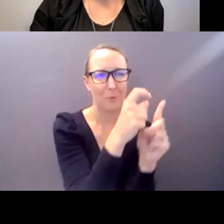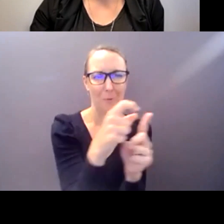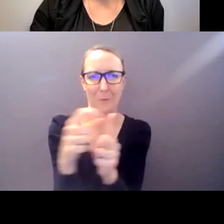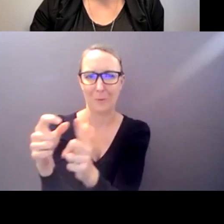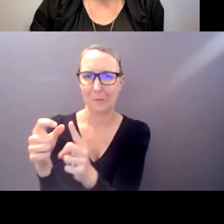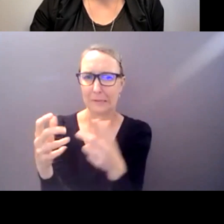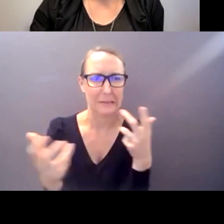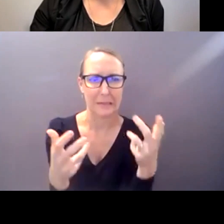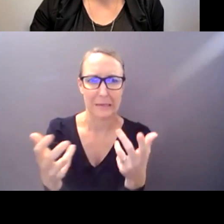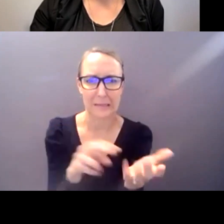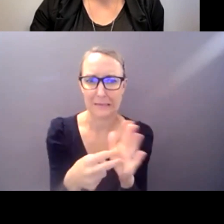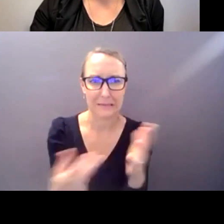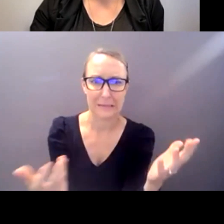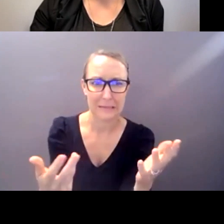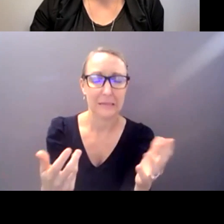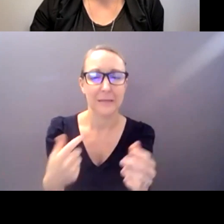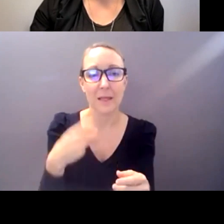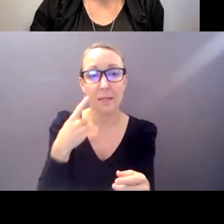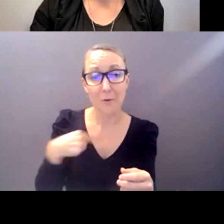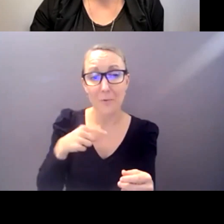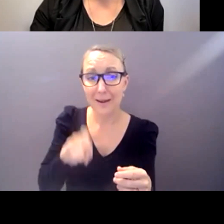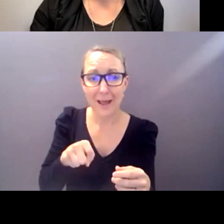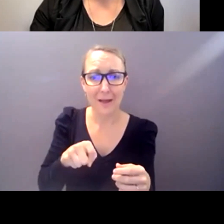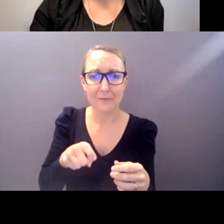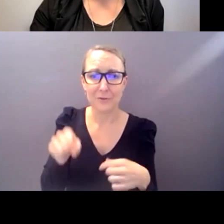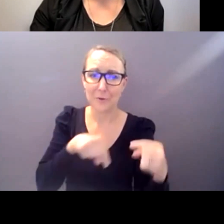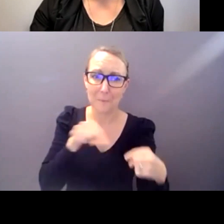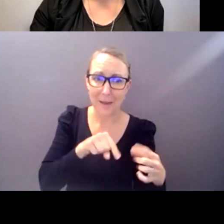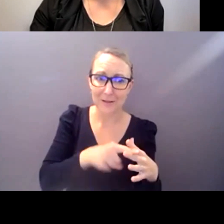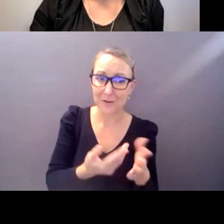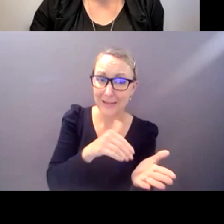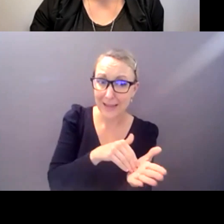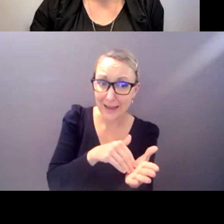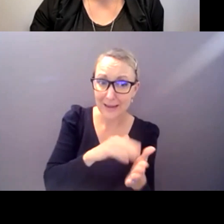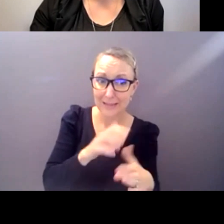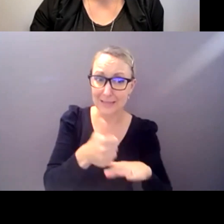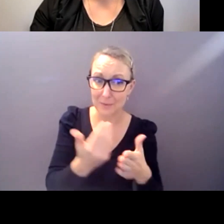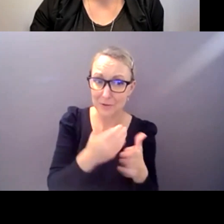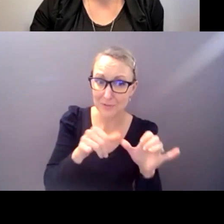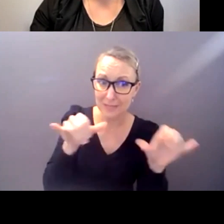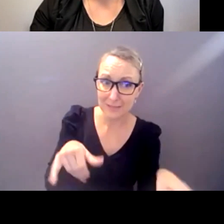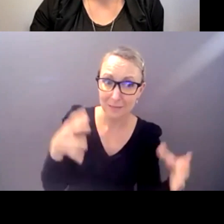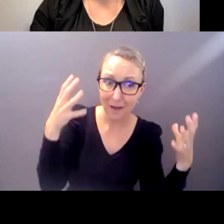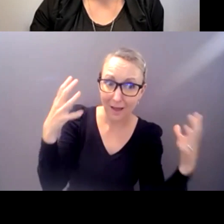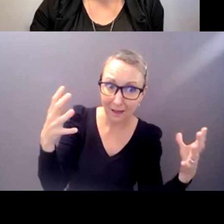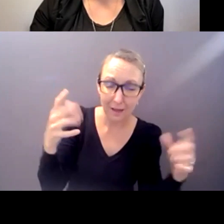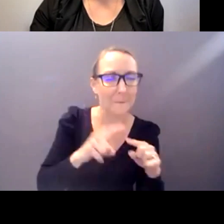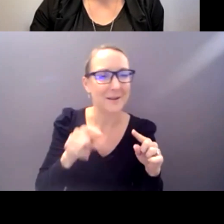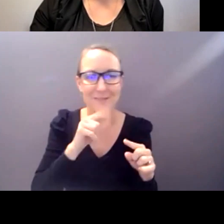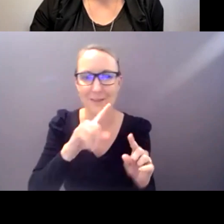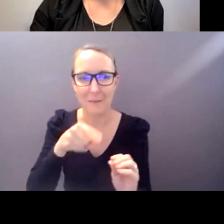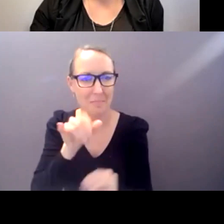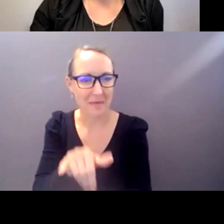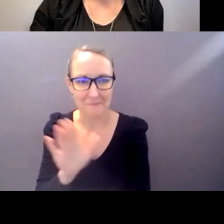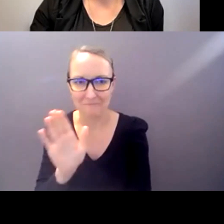And then I was afraid okay, we're going to have to reinvent the wheel and create a whole new different system, but it's really not about that. It really